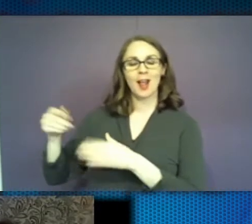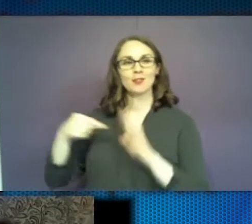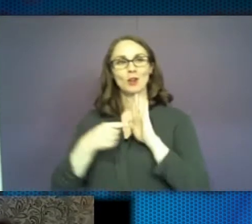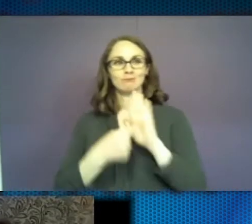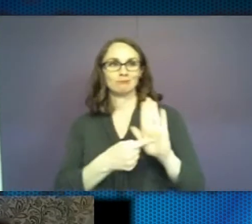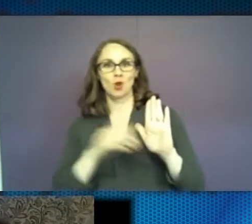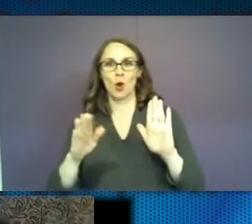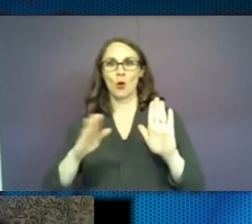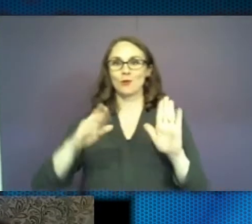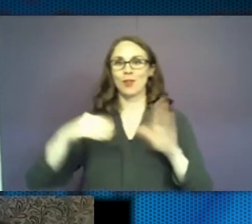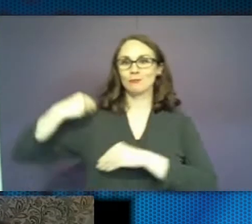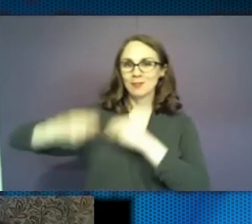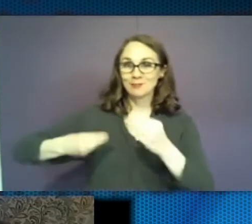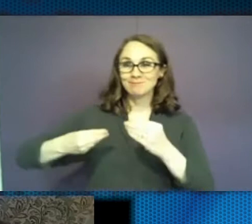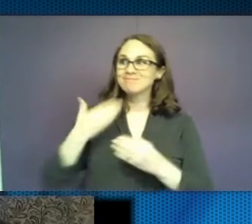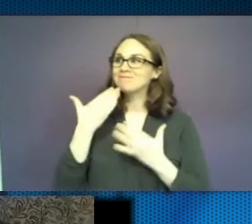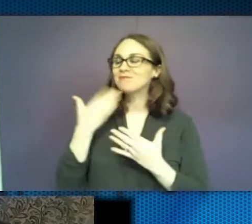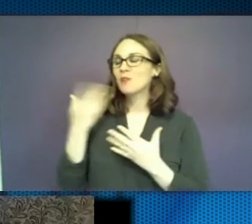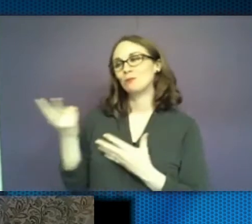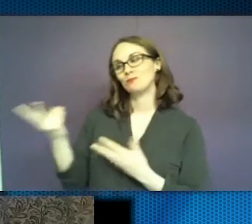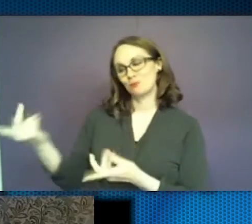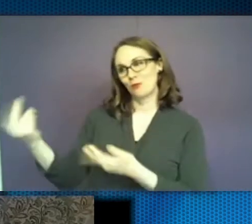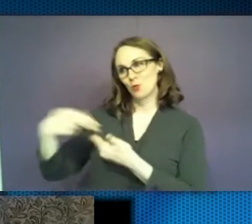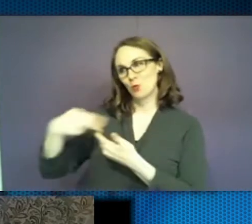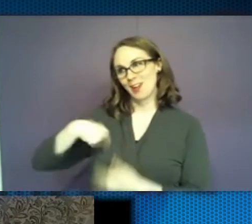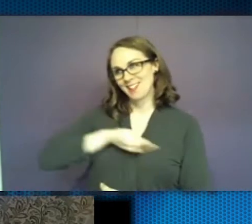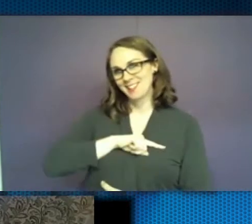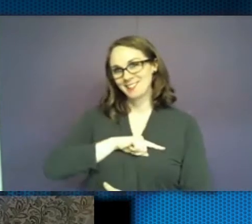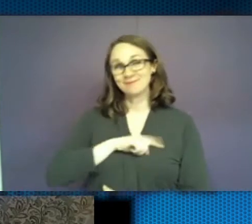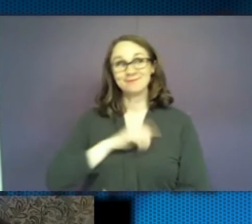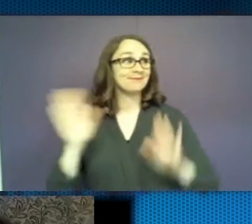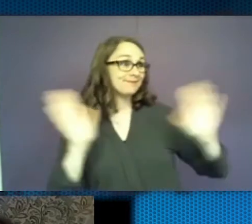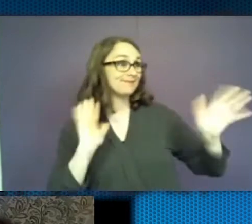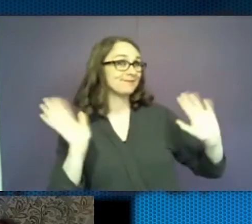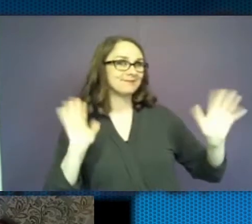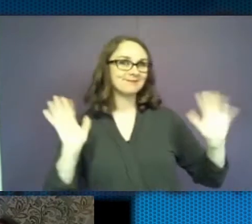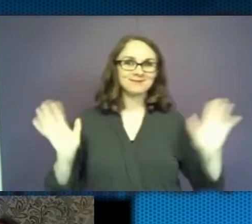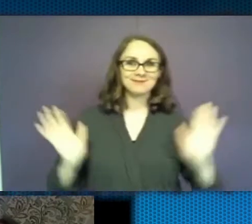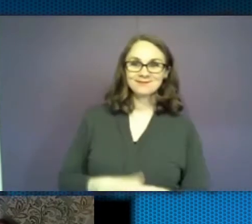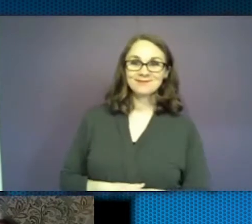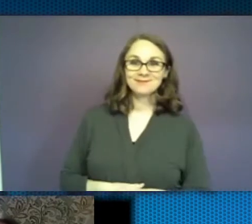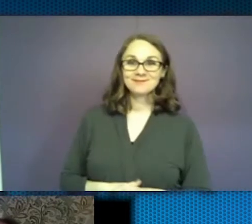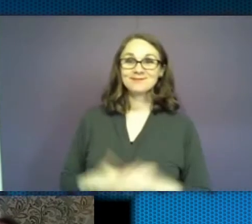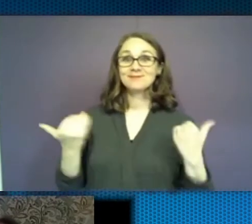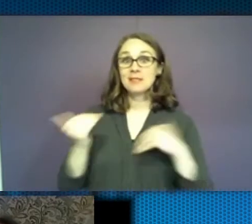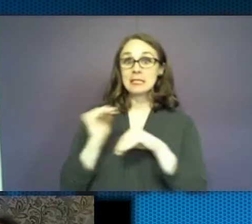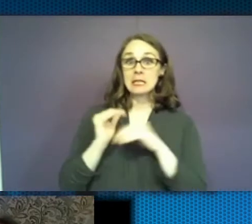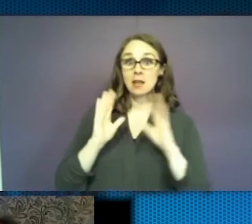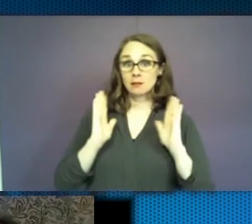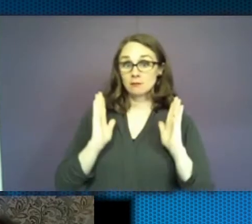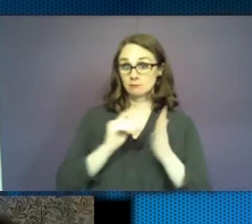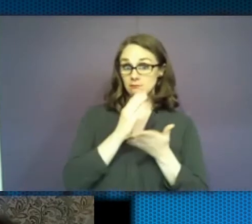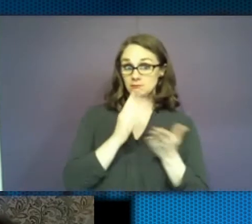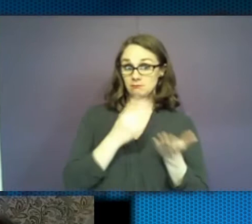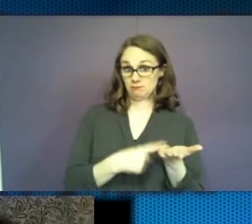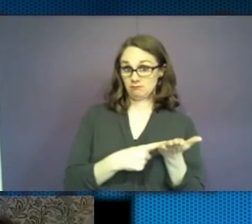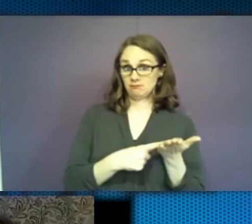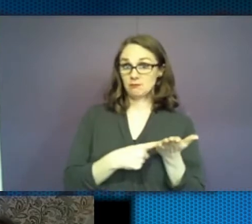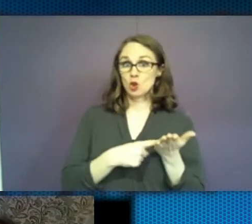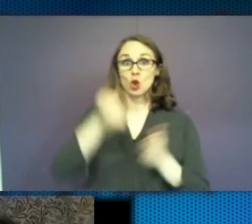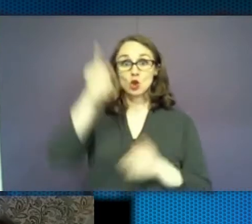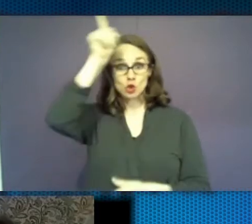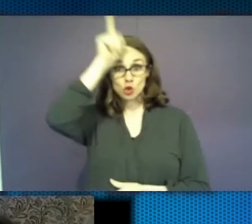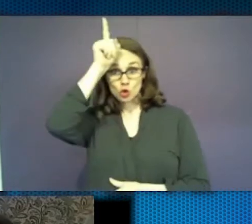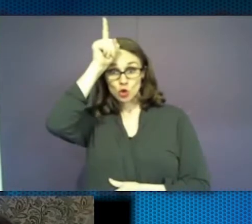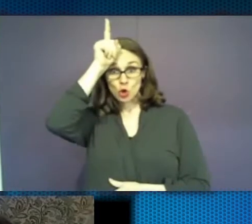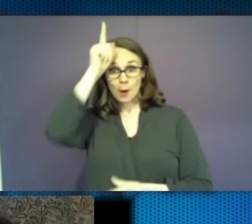Hello, Allison and Reiner. Thank you both so much for joining us. Hey, Jeremy. Well, in tonight's segment, we are discussing Frederick's German heritage and